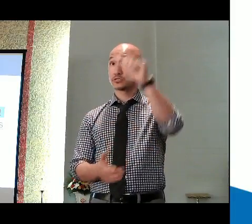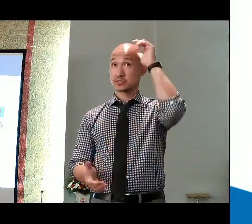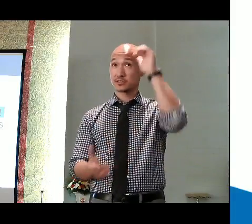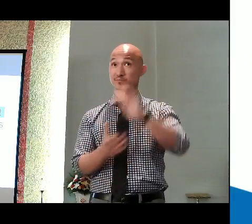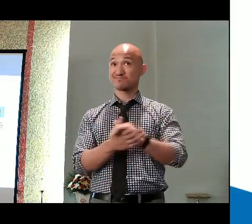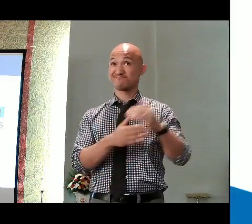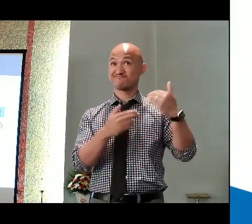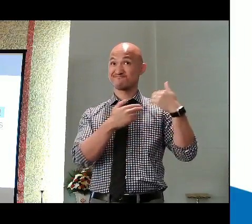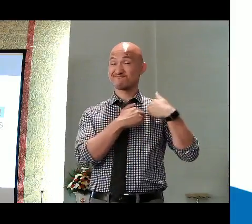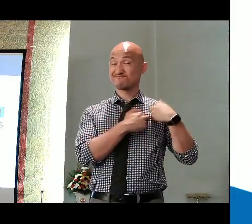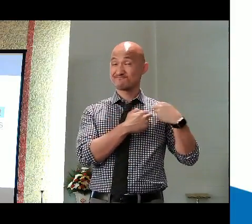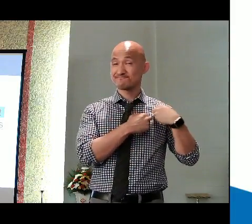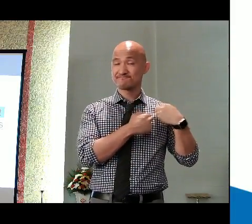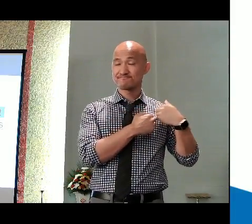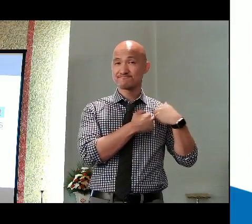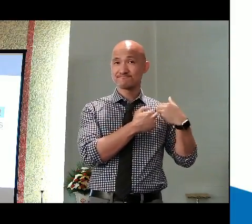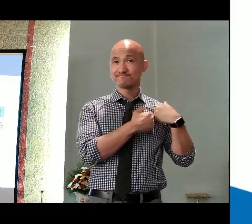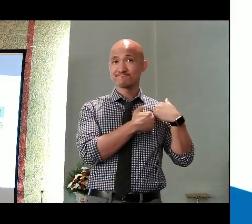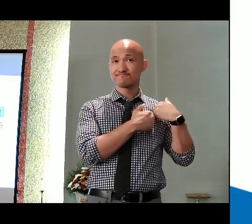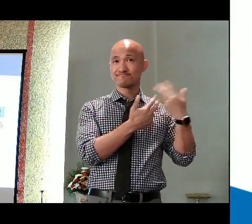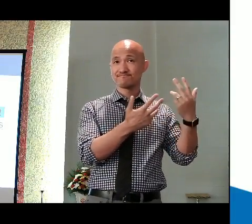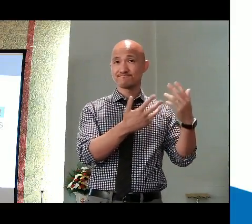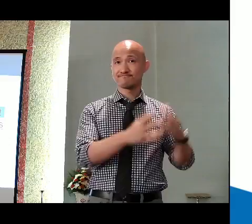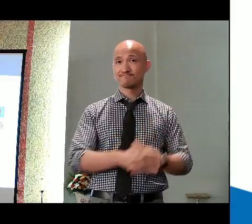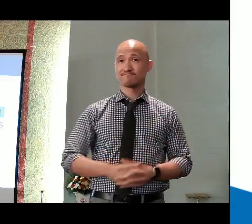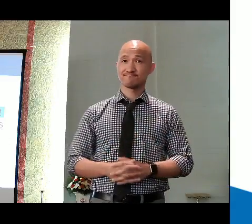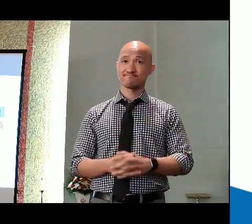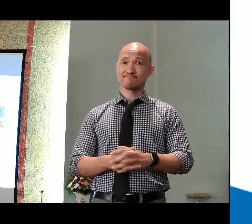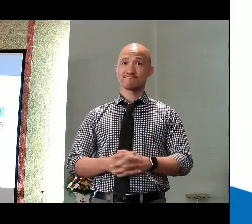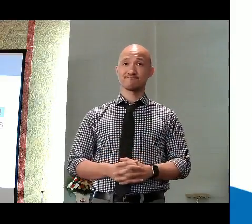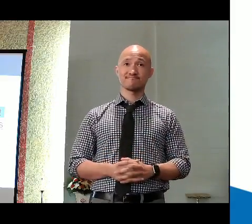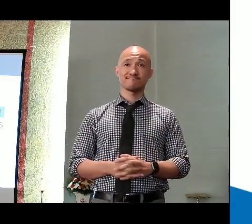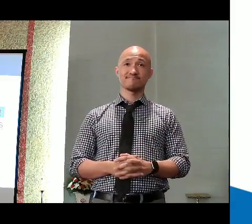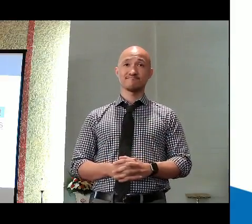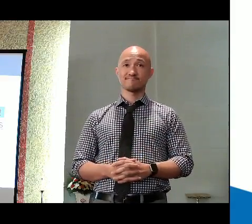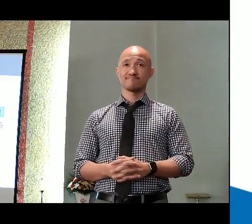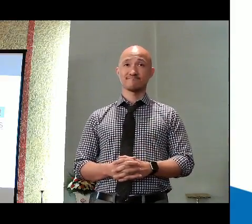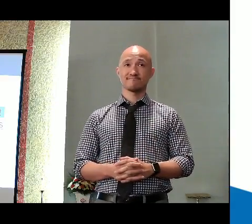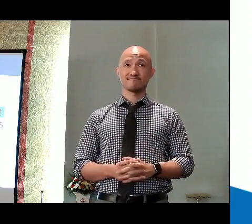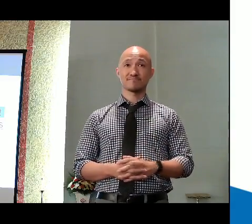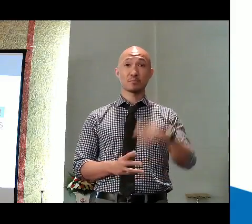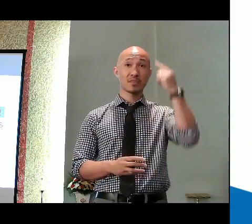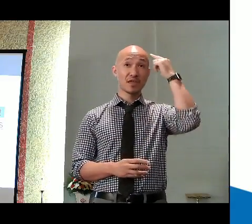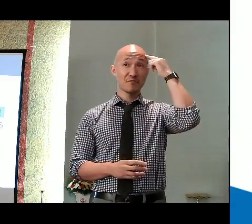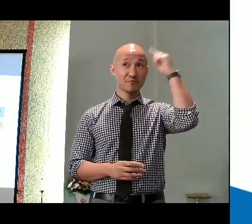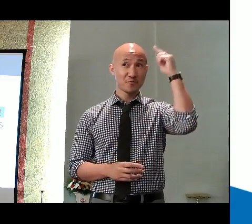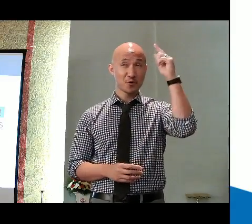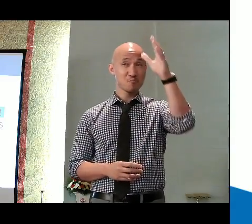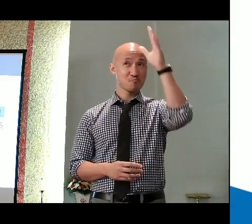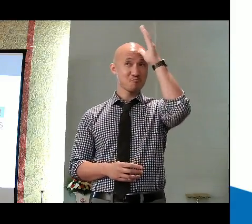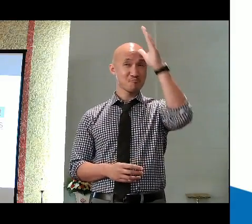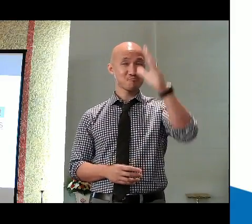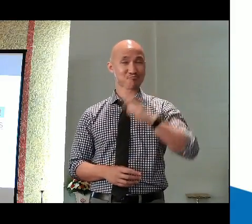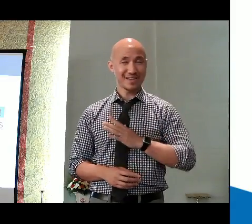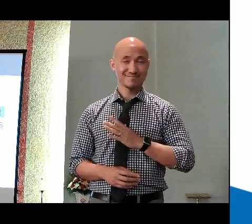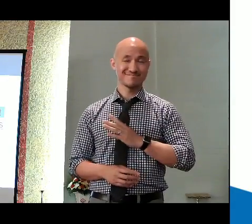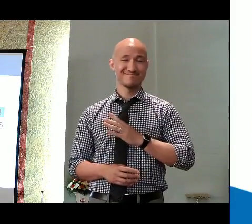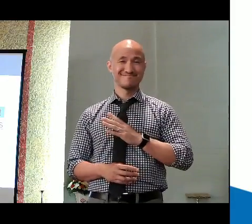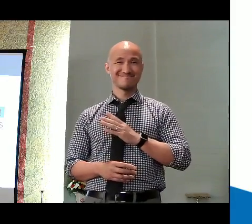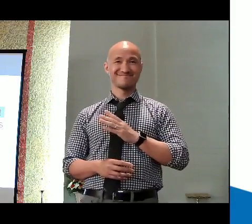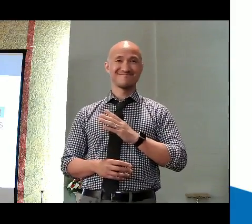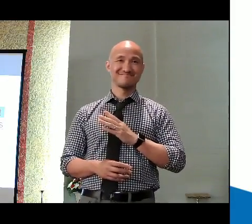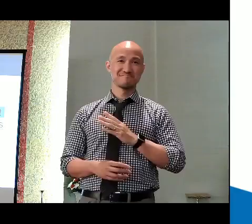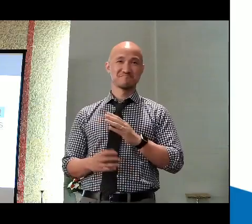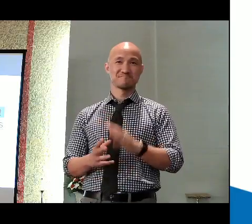that we're going to see in these two passages directed to men as far as understanding their role